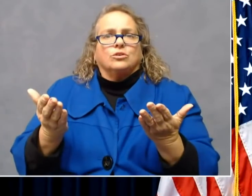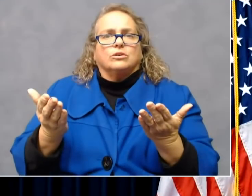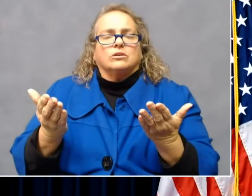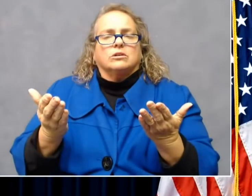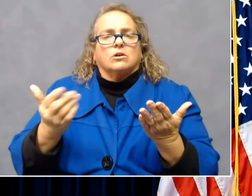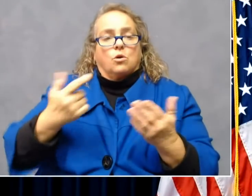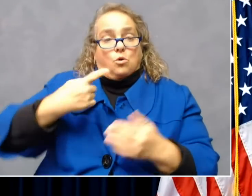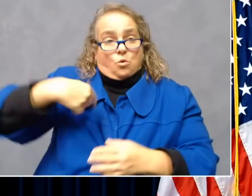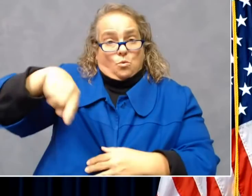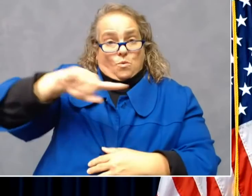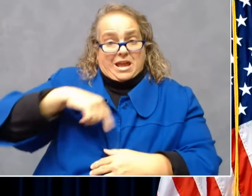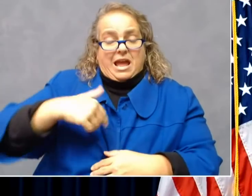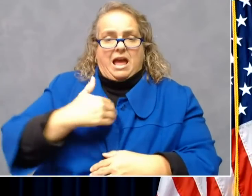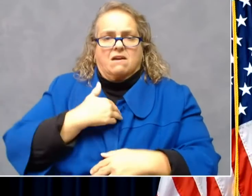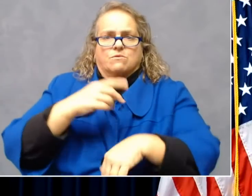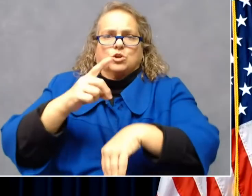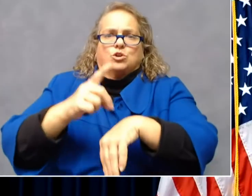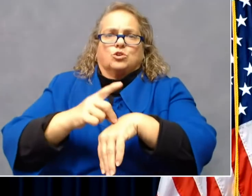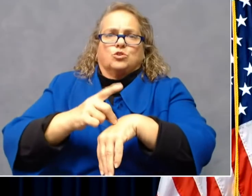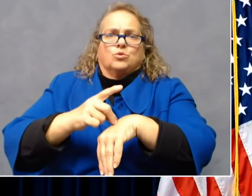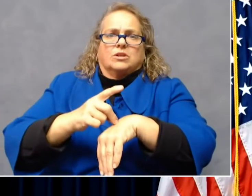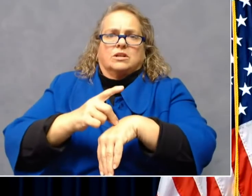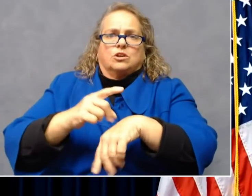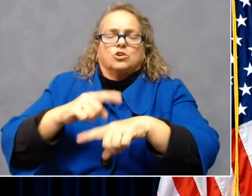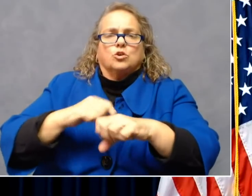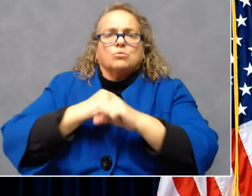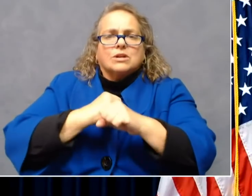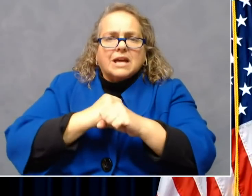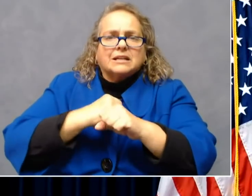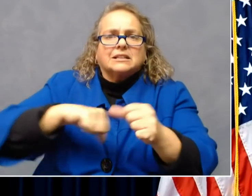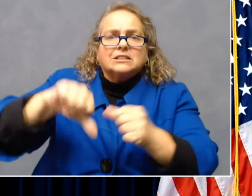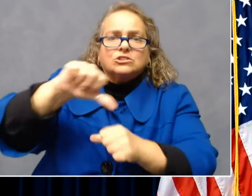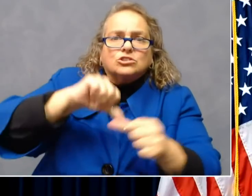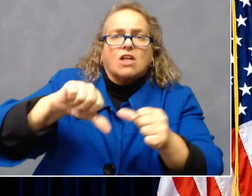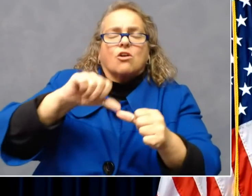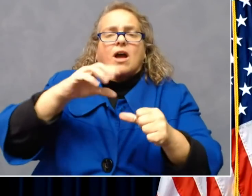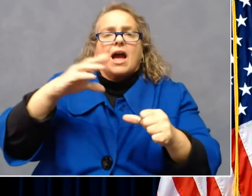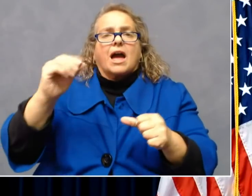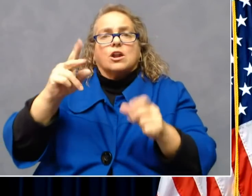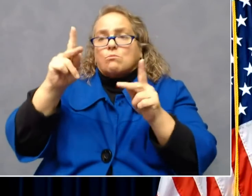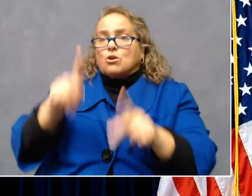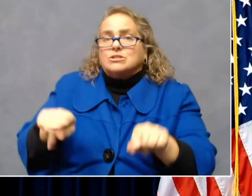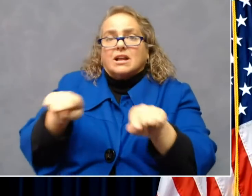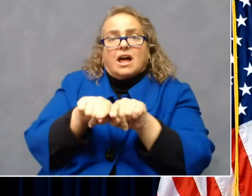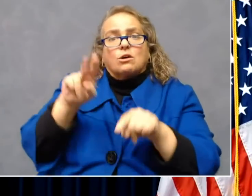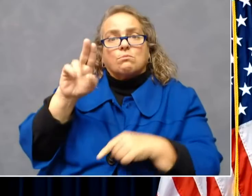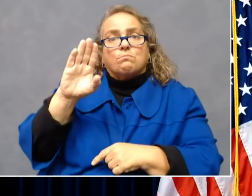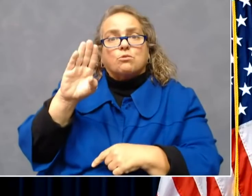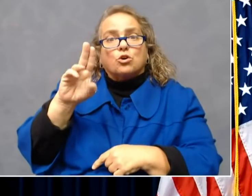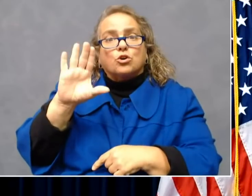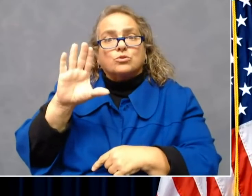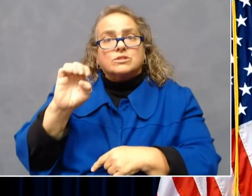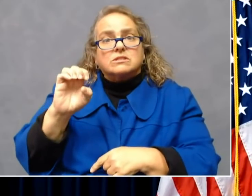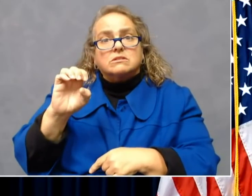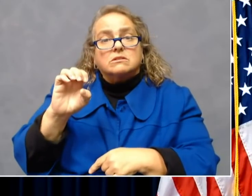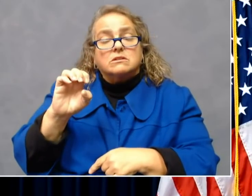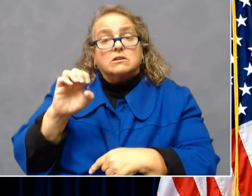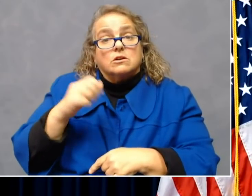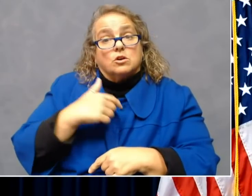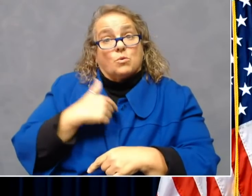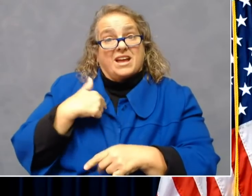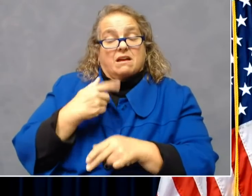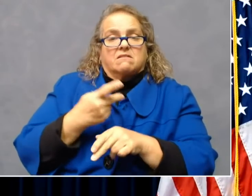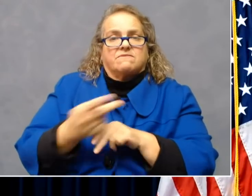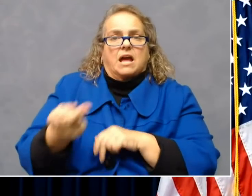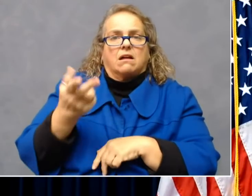protect individuals like Bruce. And we at least failed him. So can we do better?